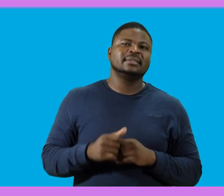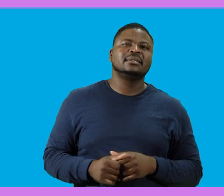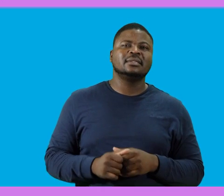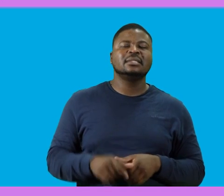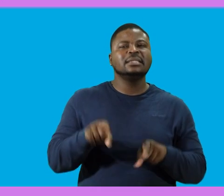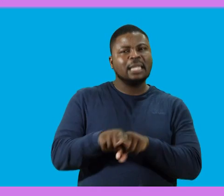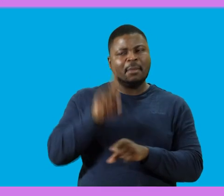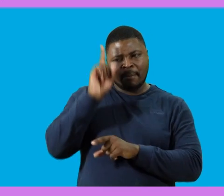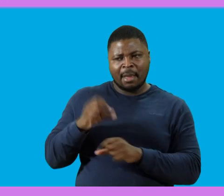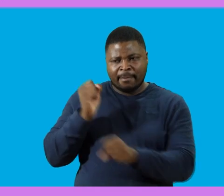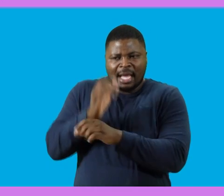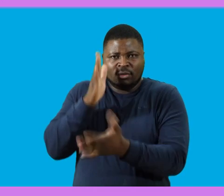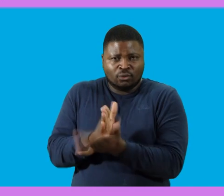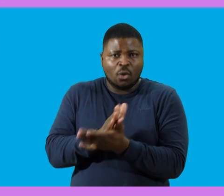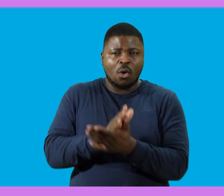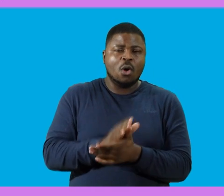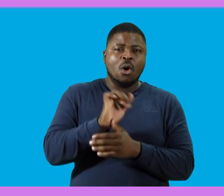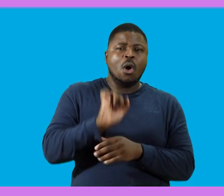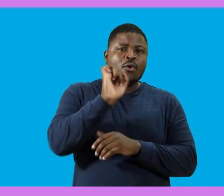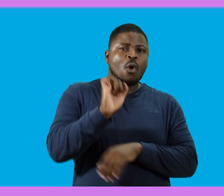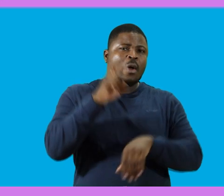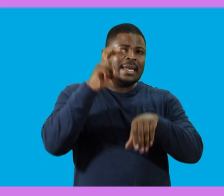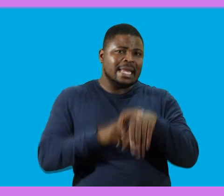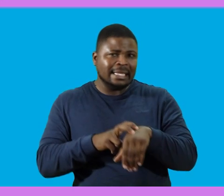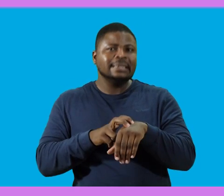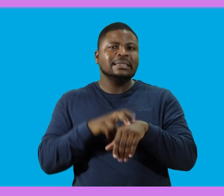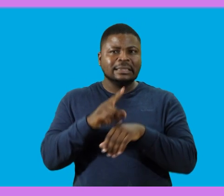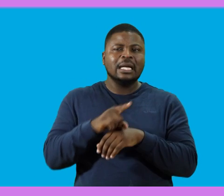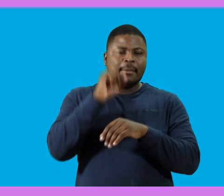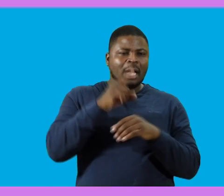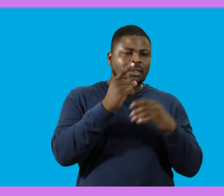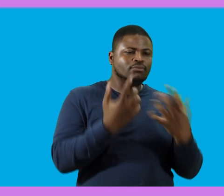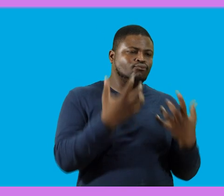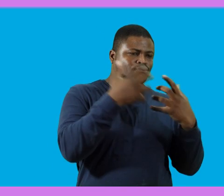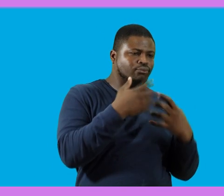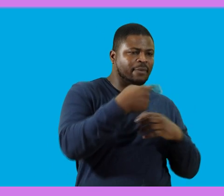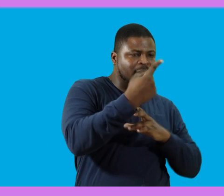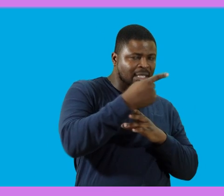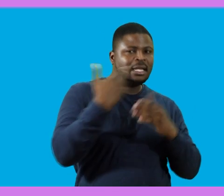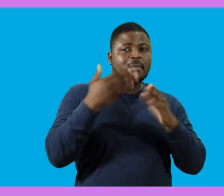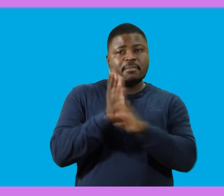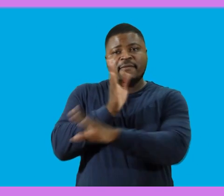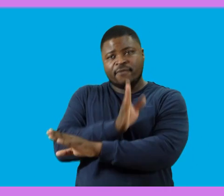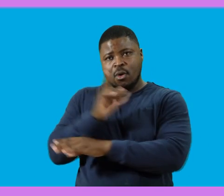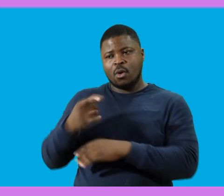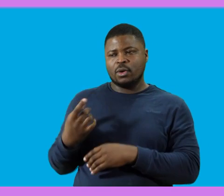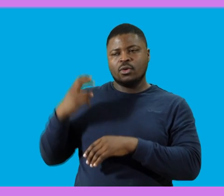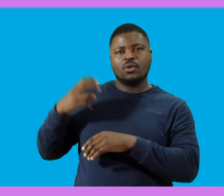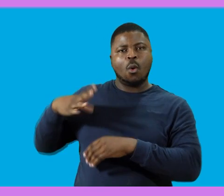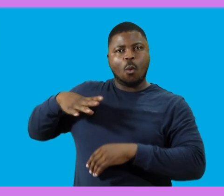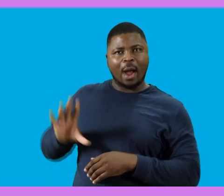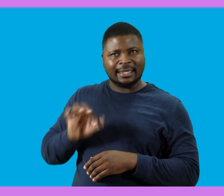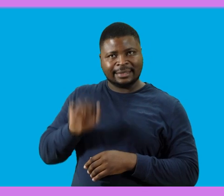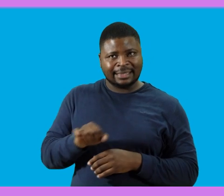your needs are catered for first before you go to your wants. And then always leave some money to have